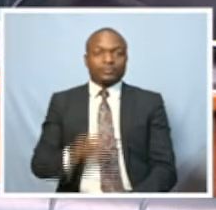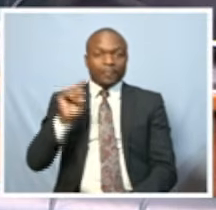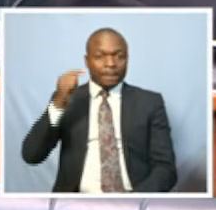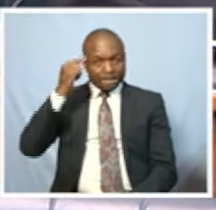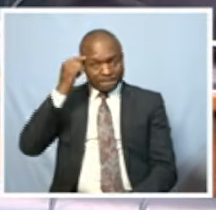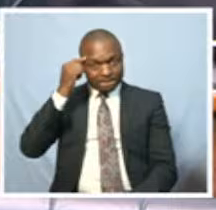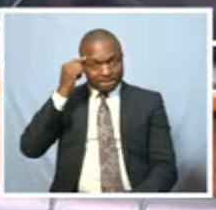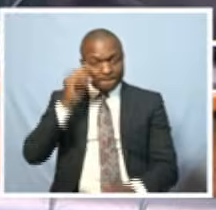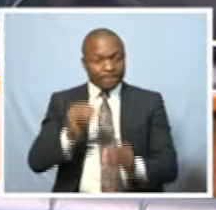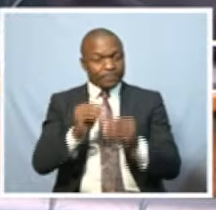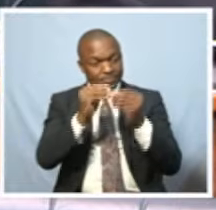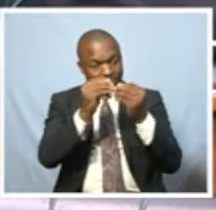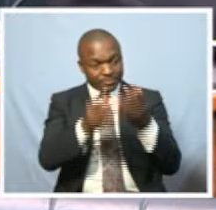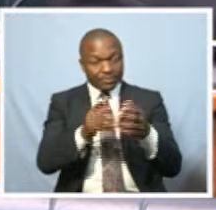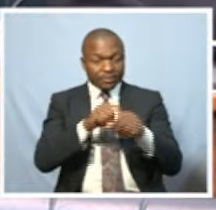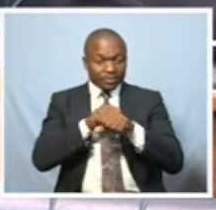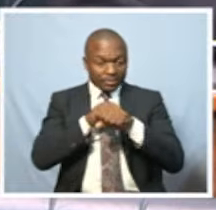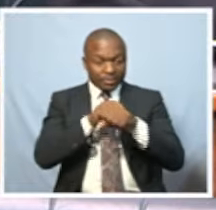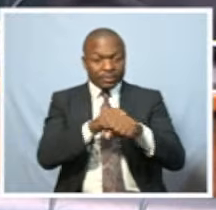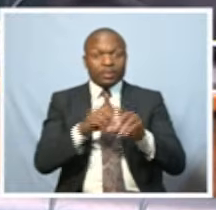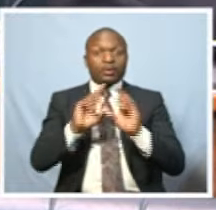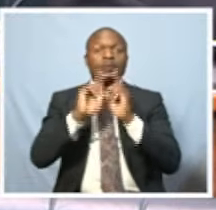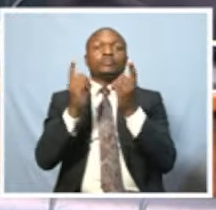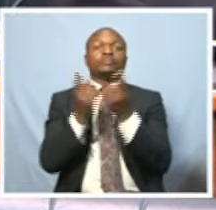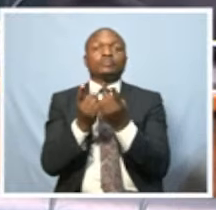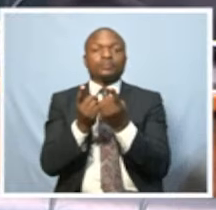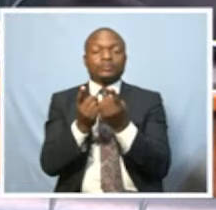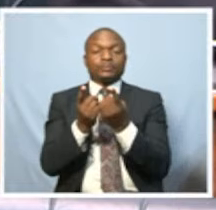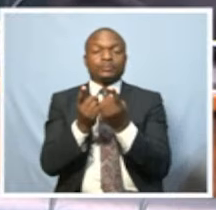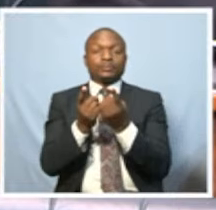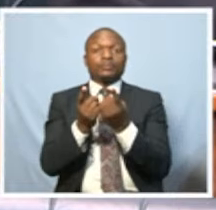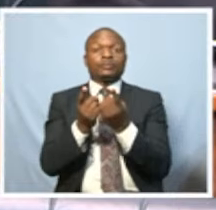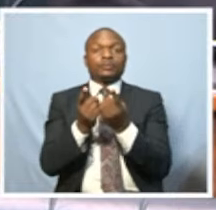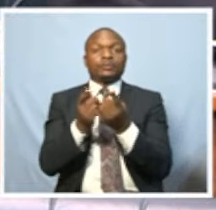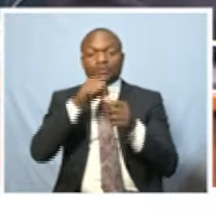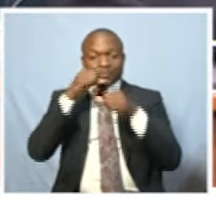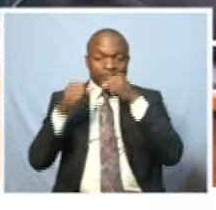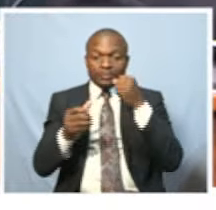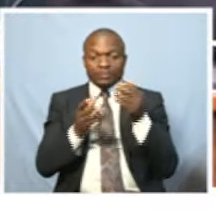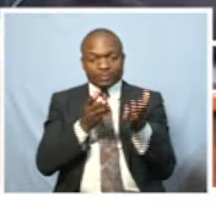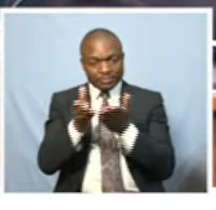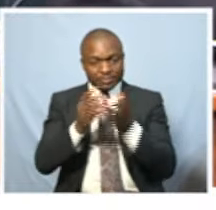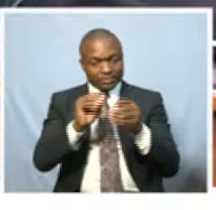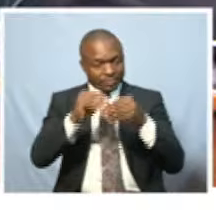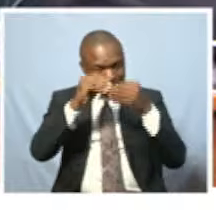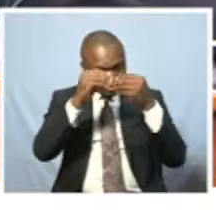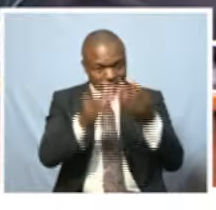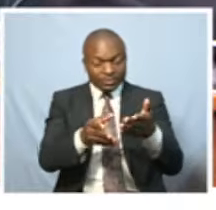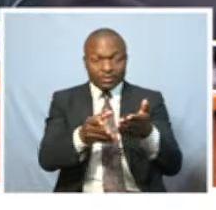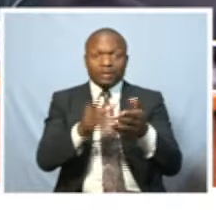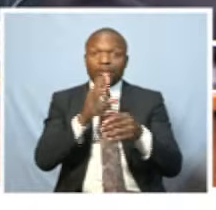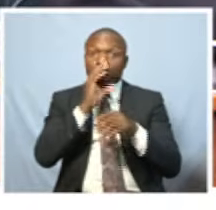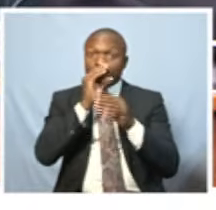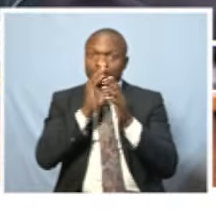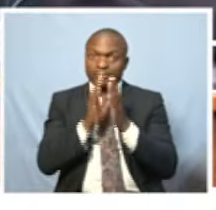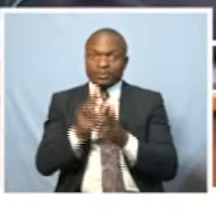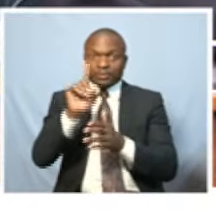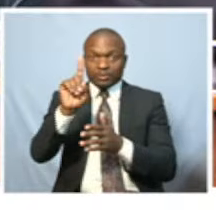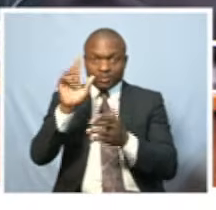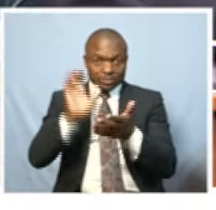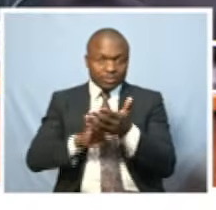government has been providing transport to districts for extension services and has so far provided, Mr. Speaker,